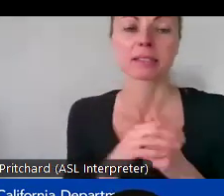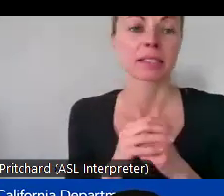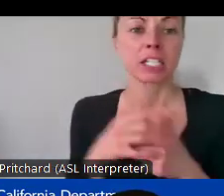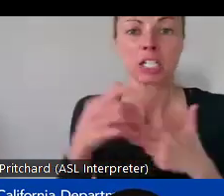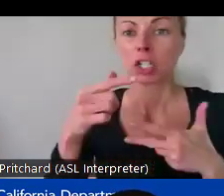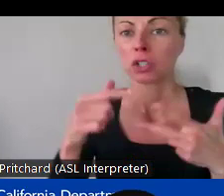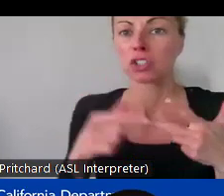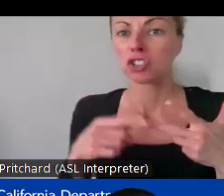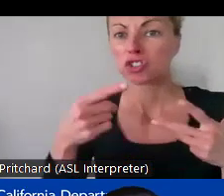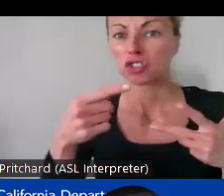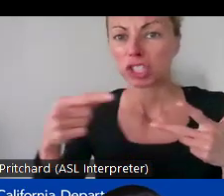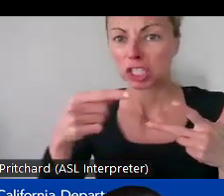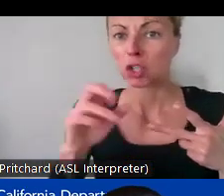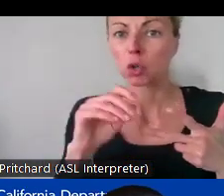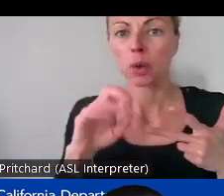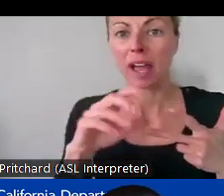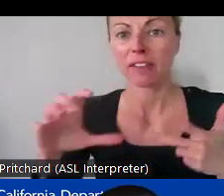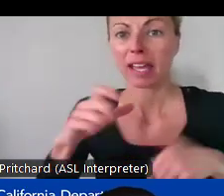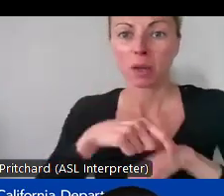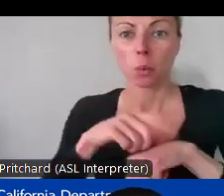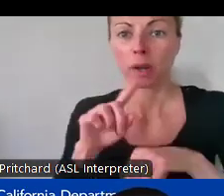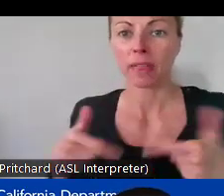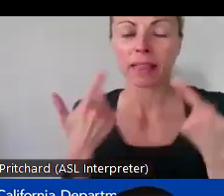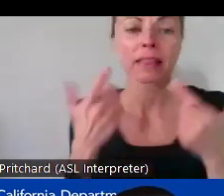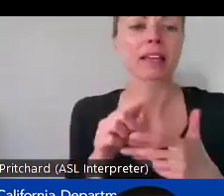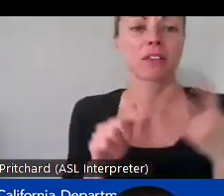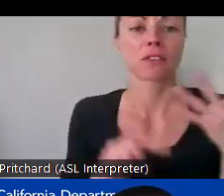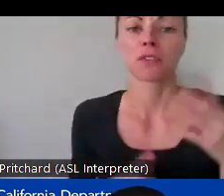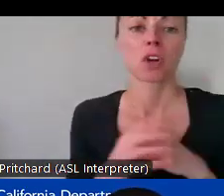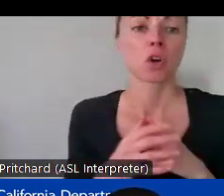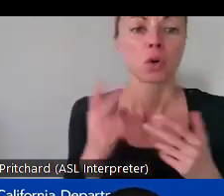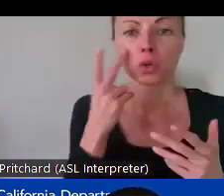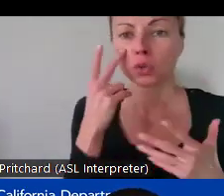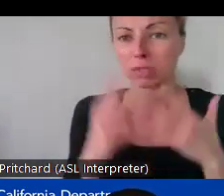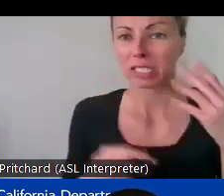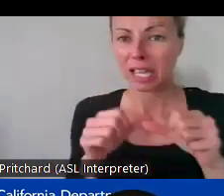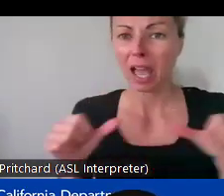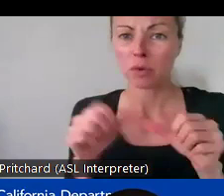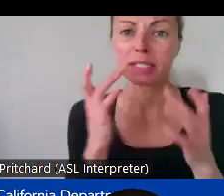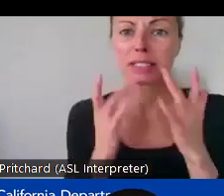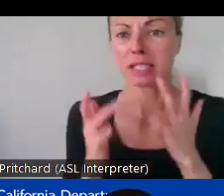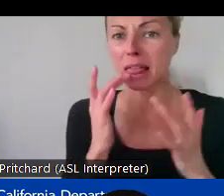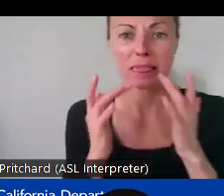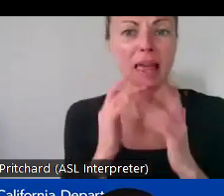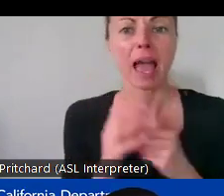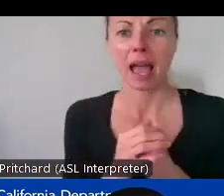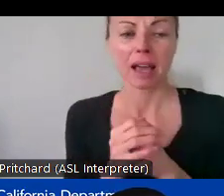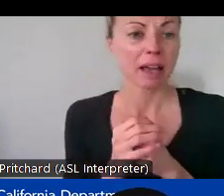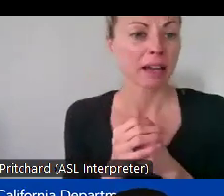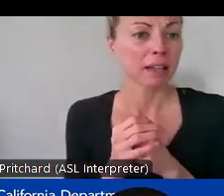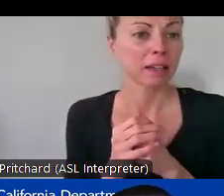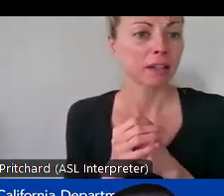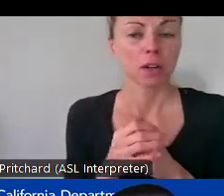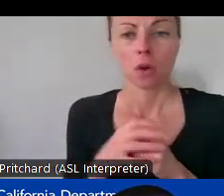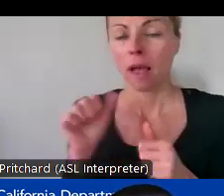by factors such as health professional shortage areas, and those are communities that lack primary care providers of health, prescribing clinicians. We looked at